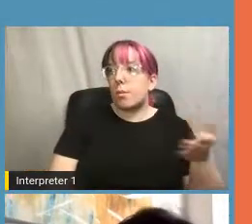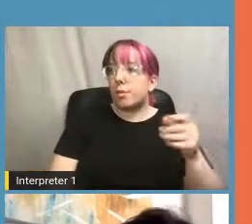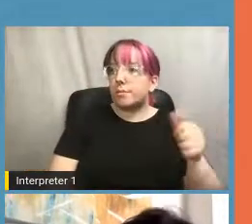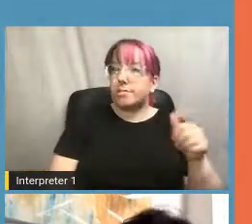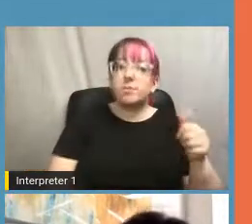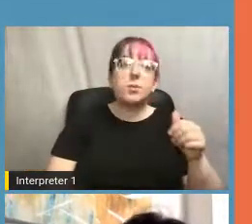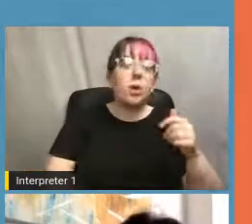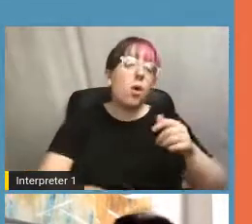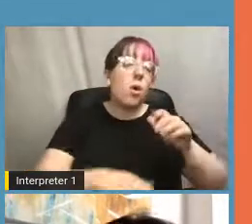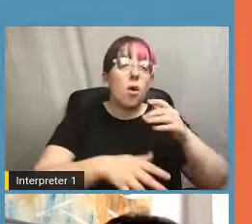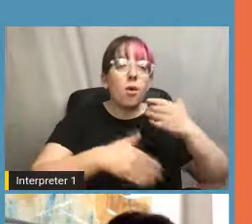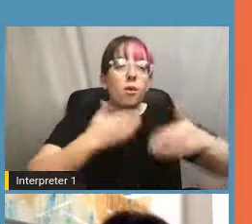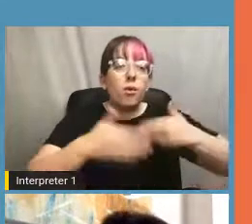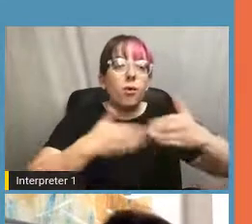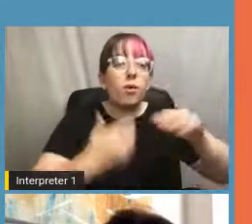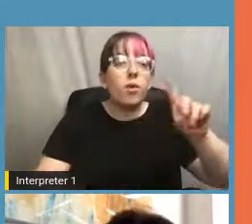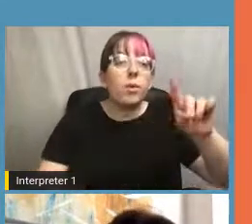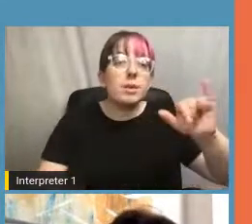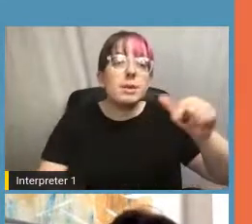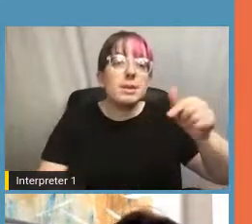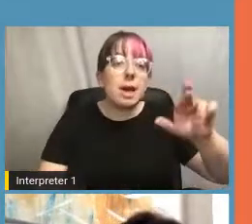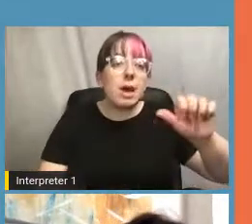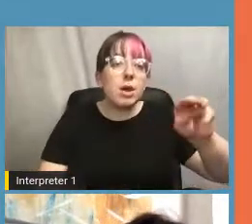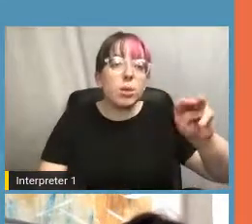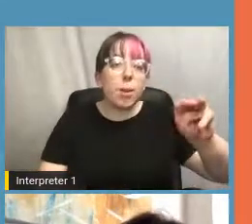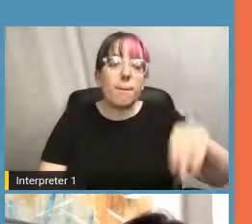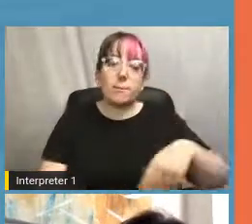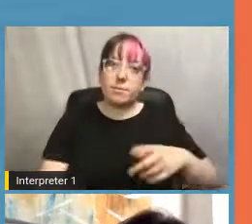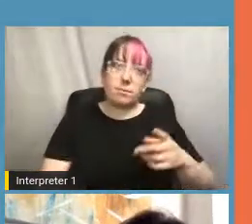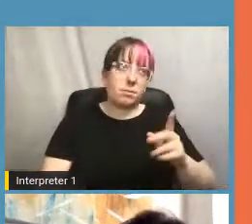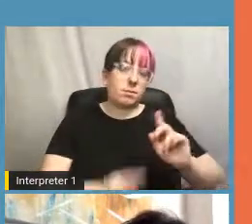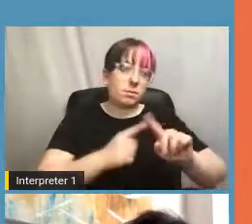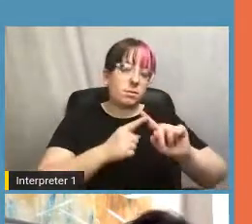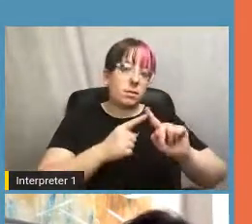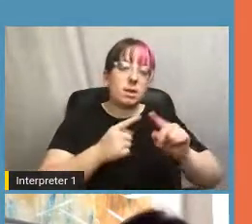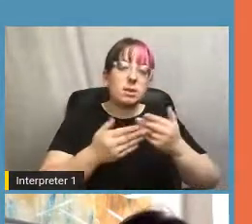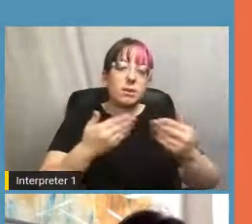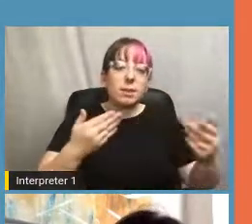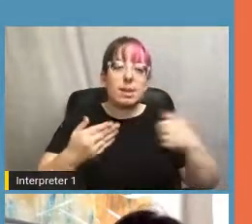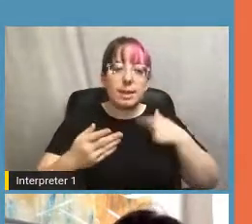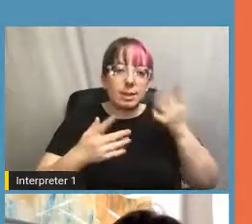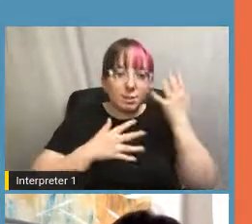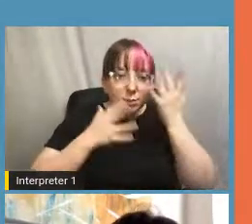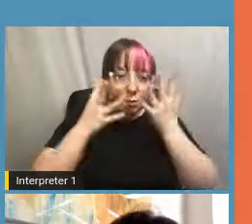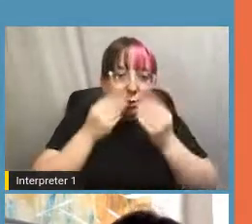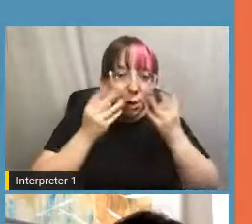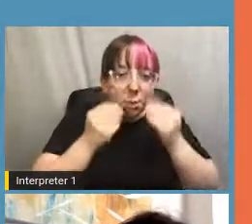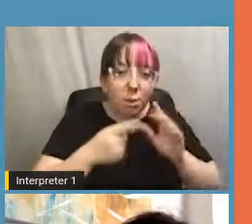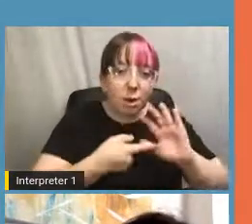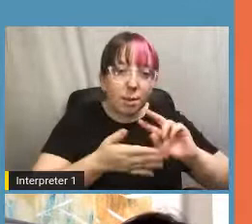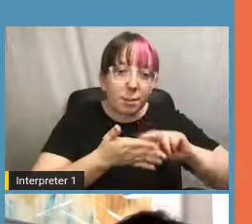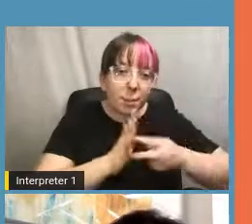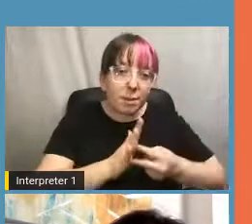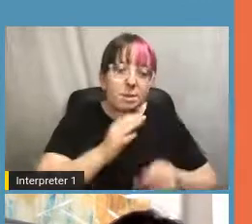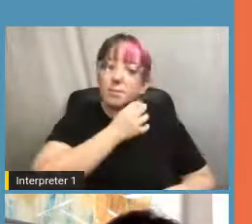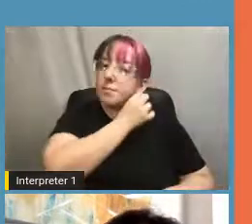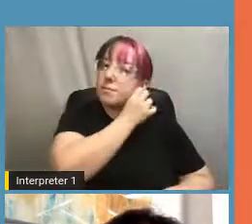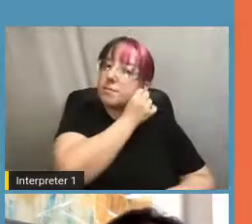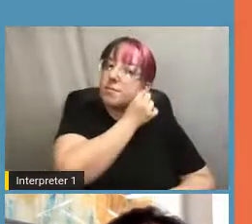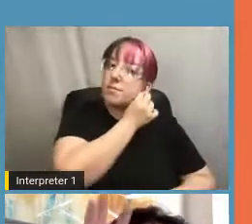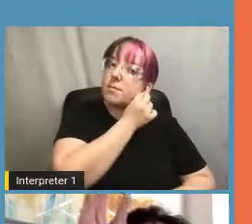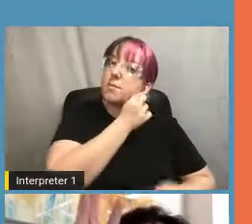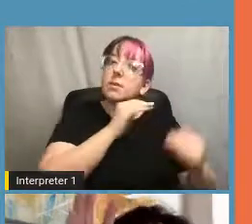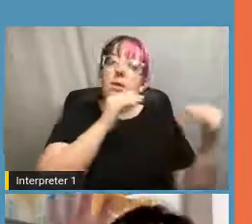flow diagram, all these kind of things. This is not yet putting things in. It's basically it's the equivalent